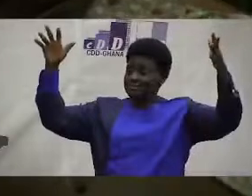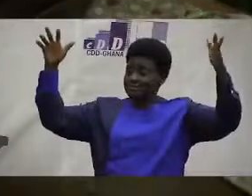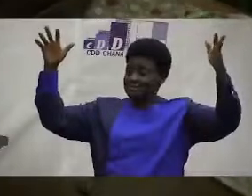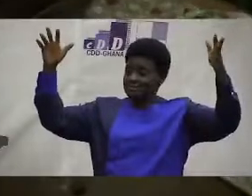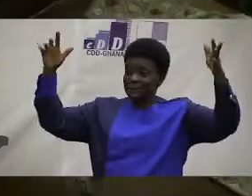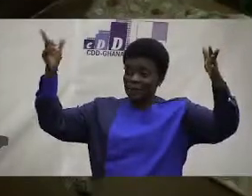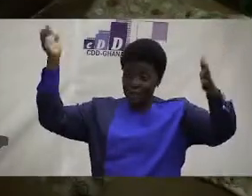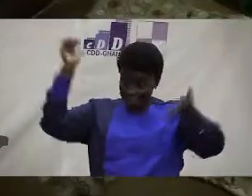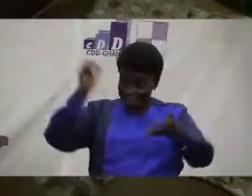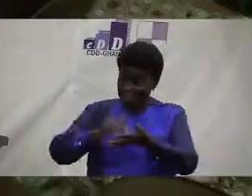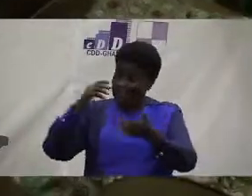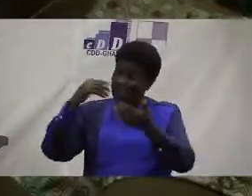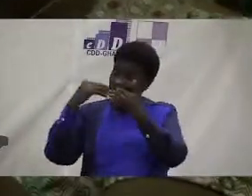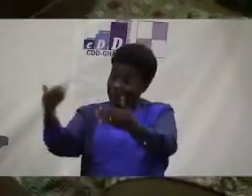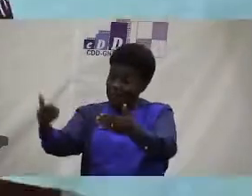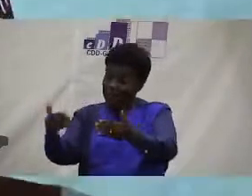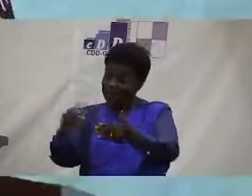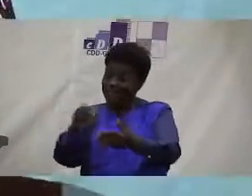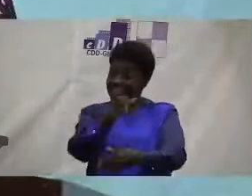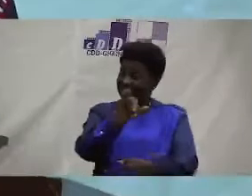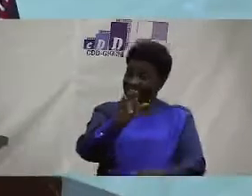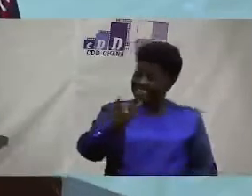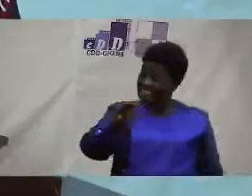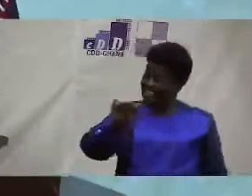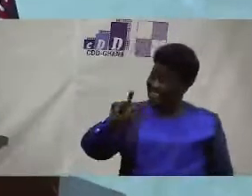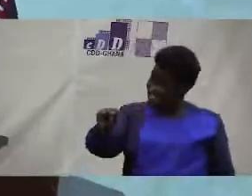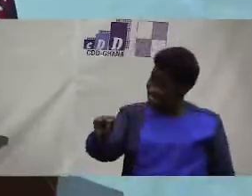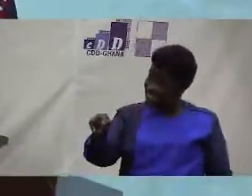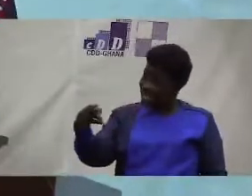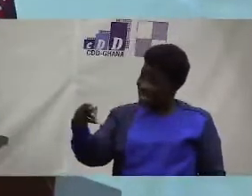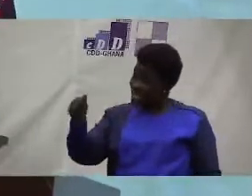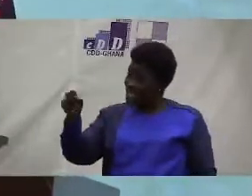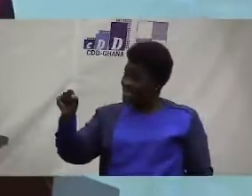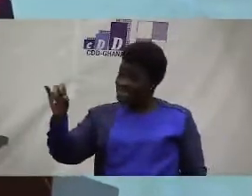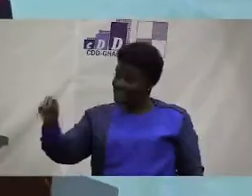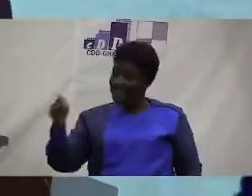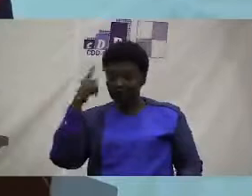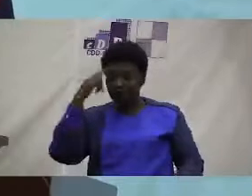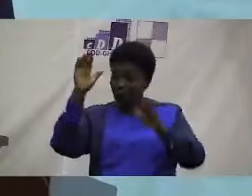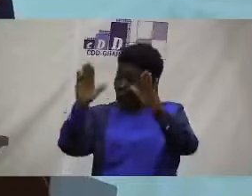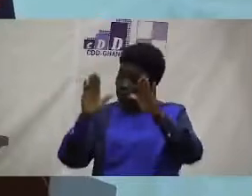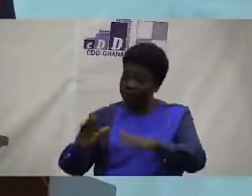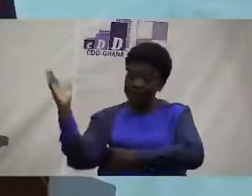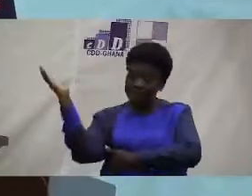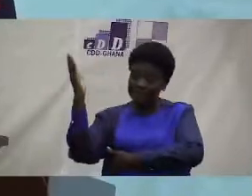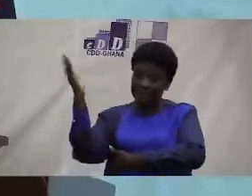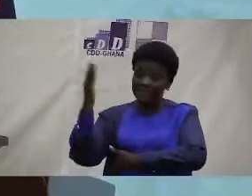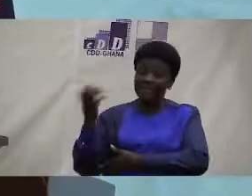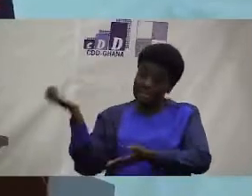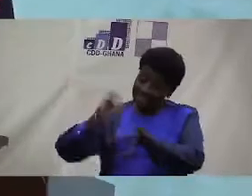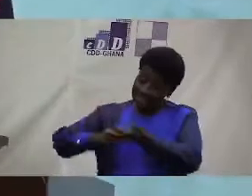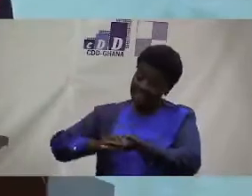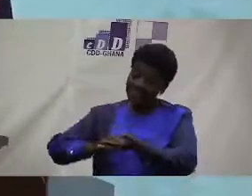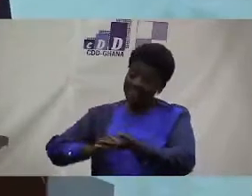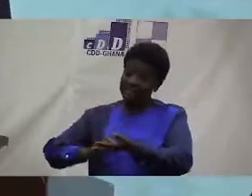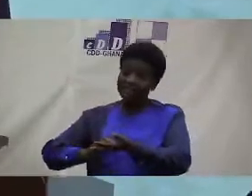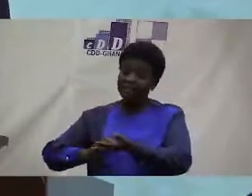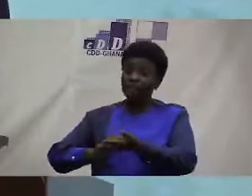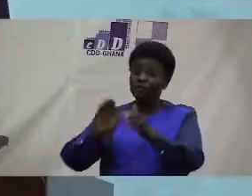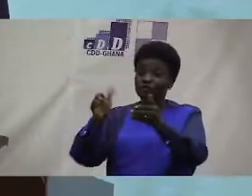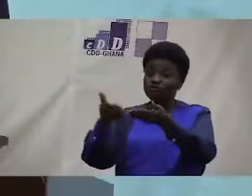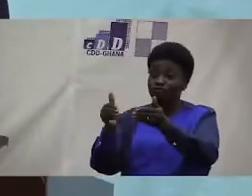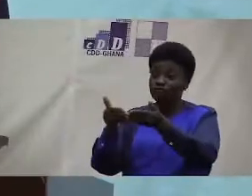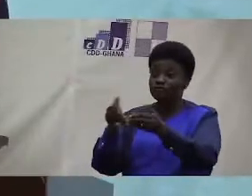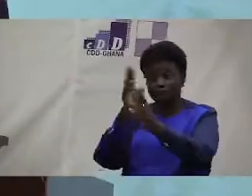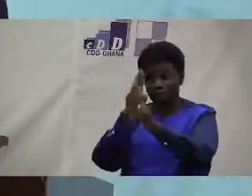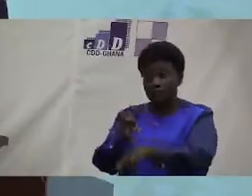Once again, thank you so much, Madam Hidayat Hassan, for this wonderful lecture. I'd like to once again quickly acknowledge the presence